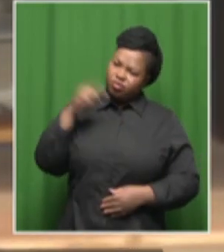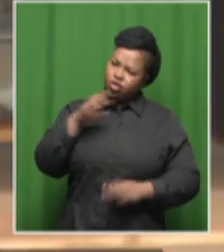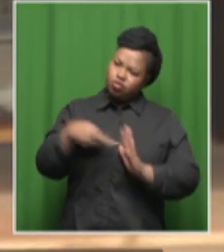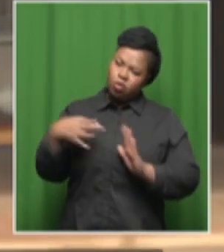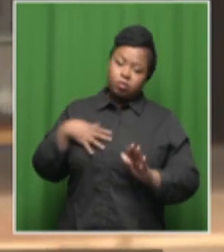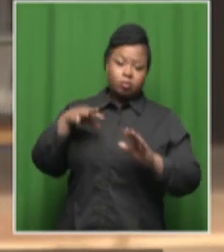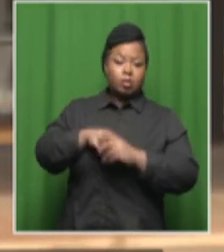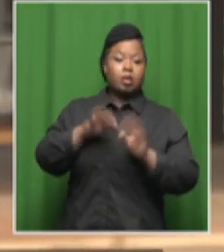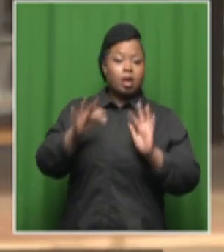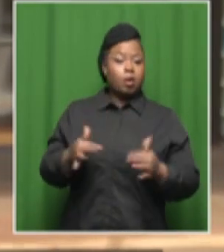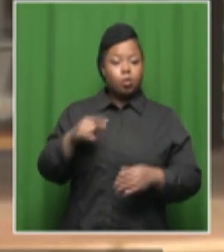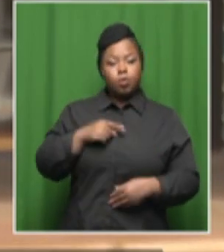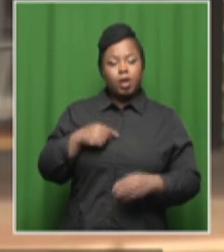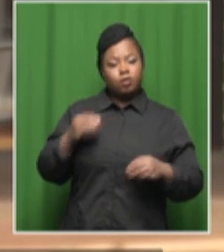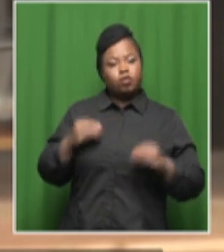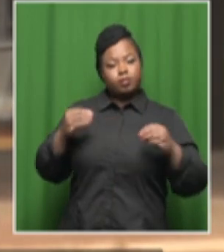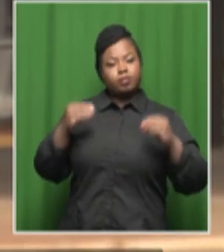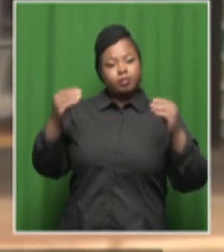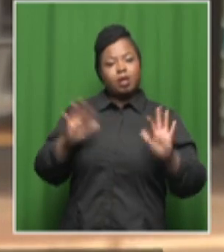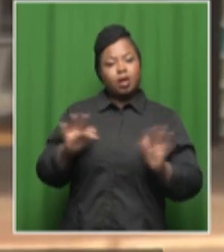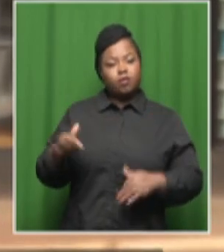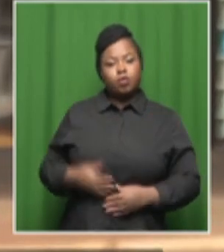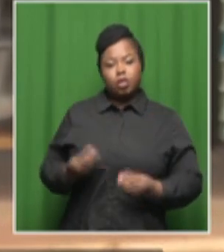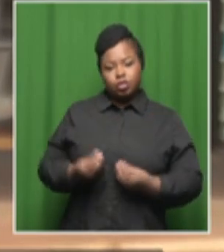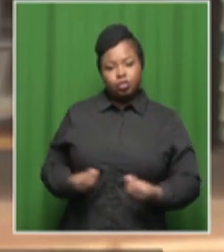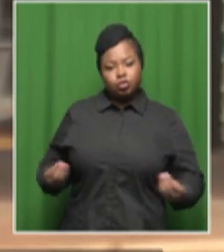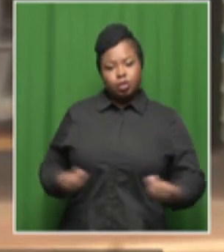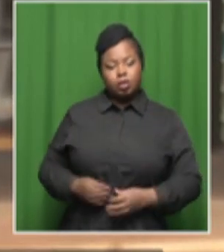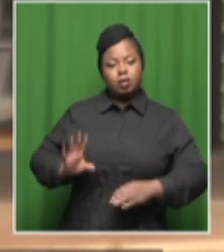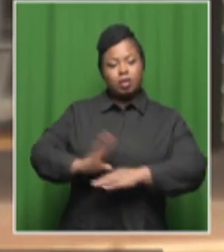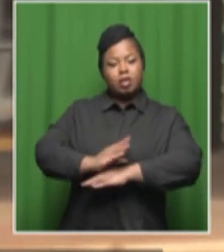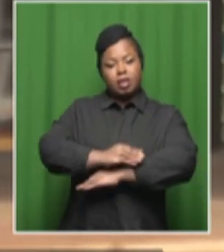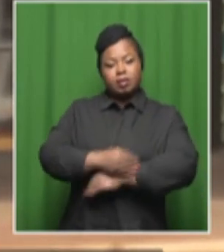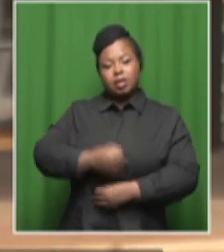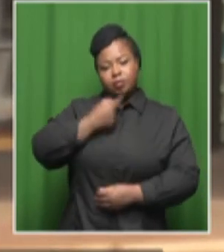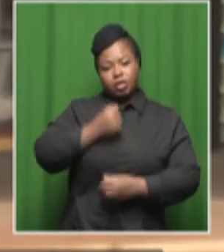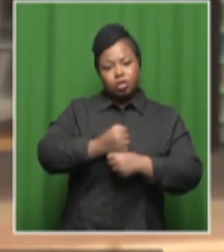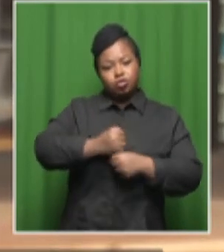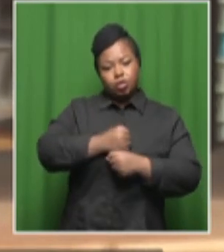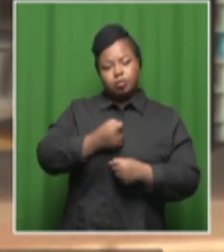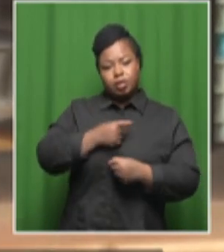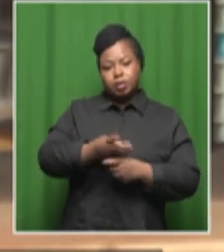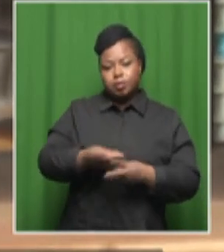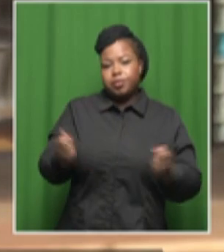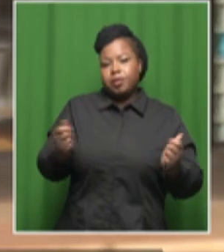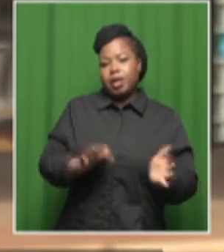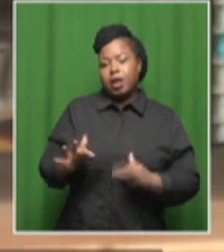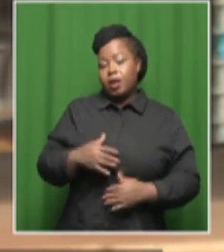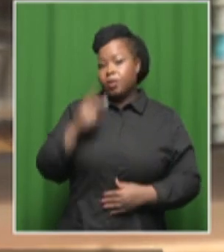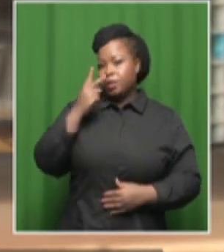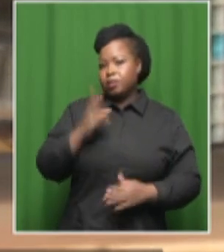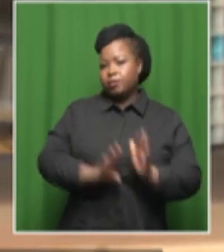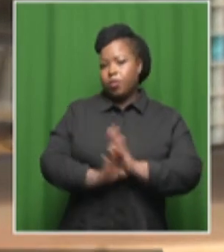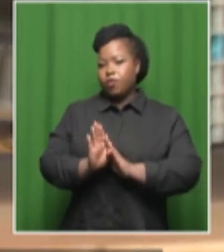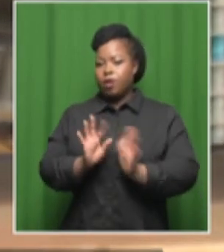with the ongoing advancement when it comes to childhood cancer treatment, and obviously just looking at ways to improve the reality